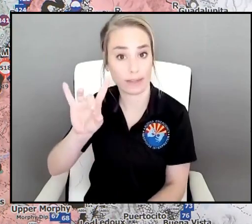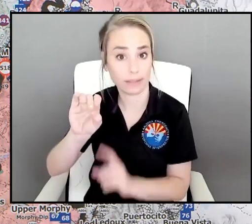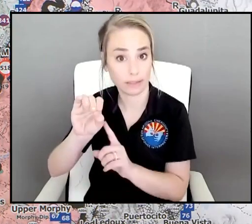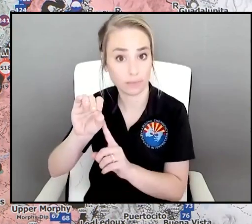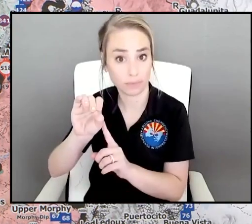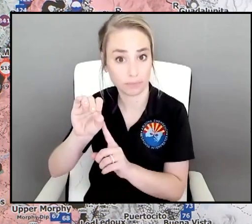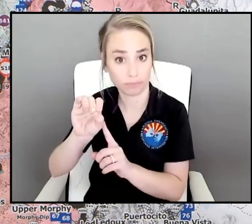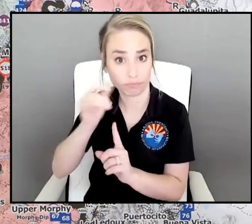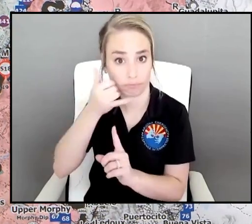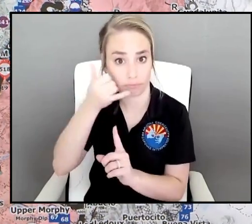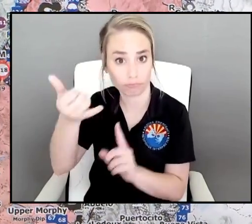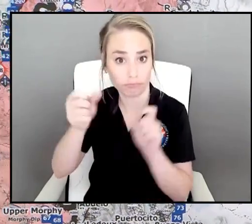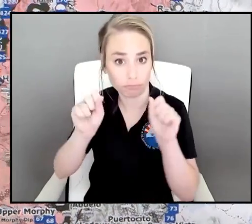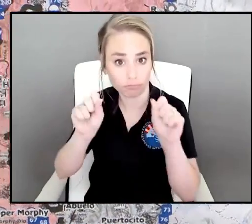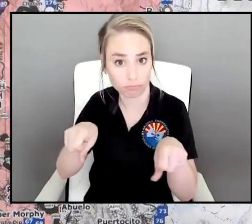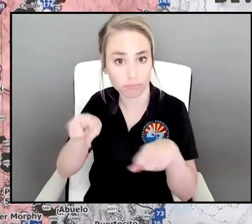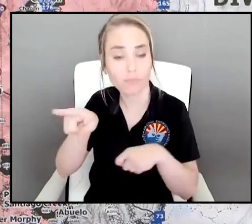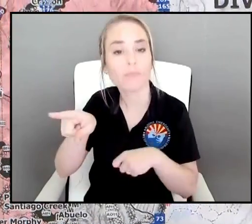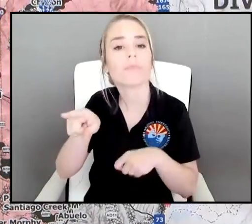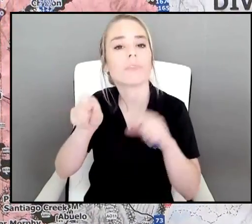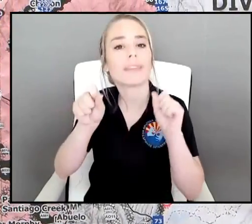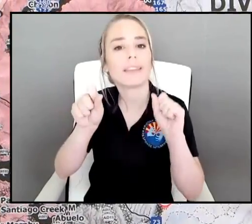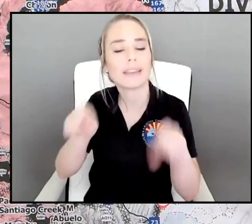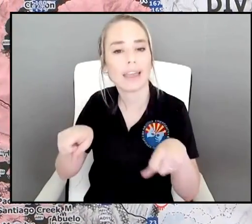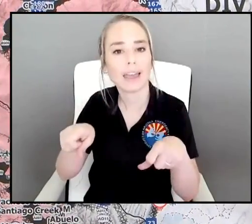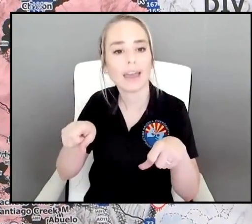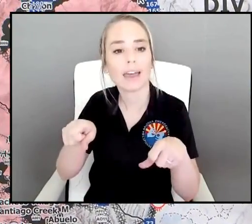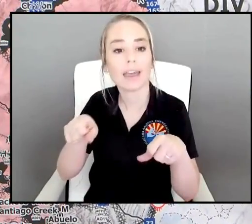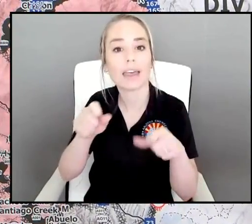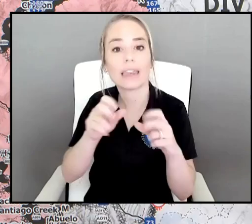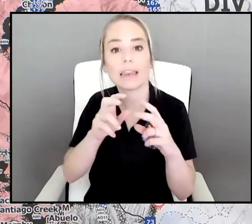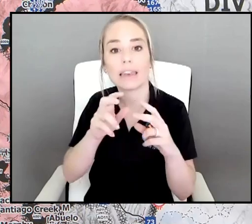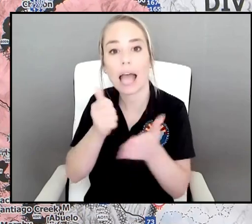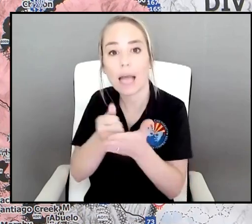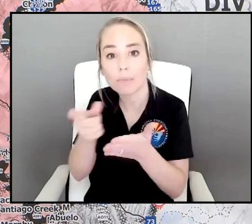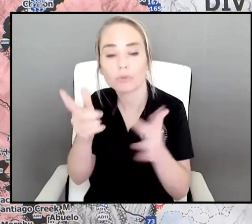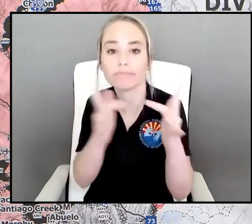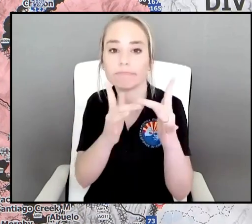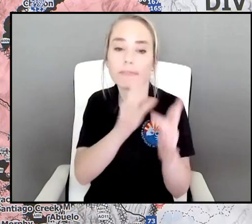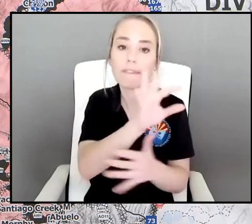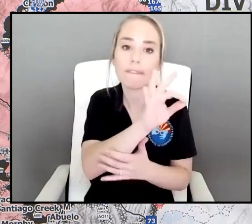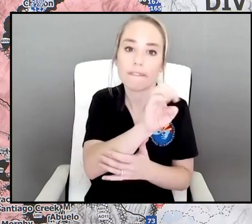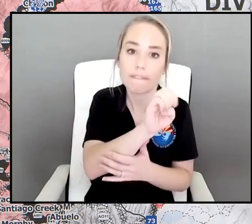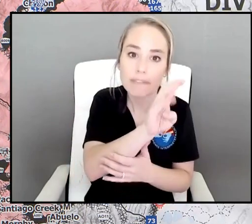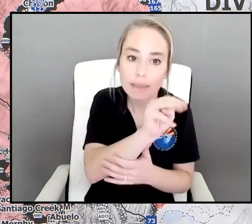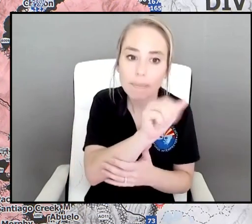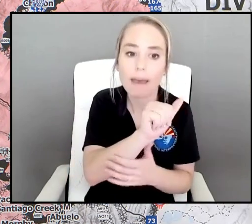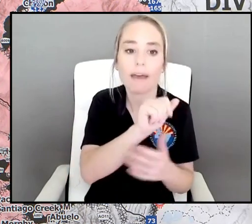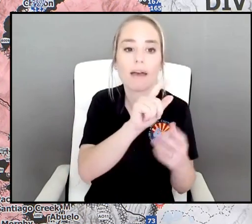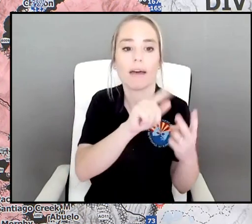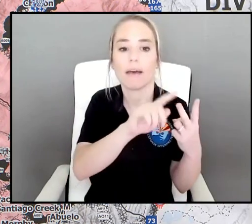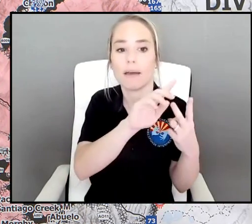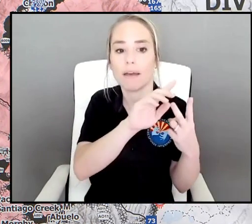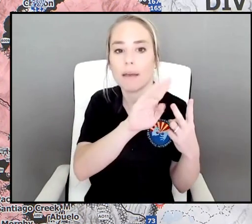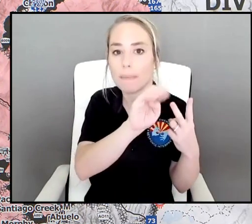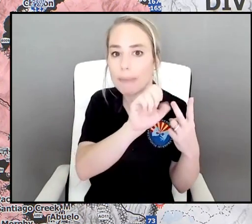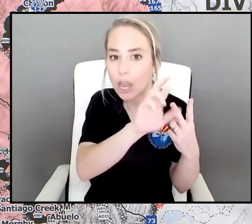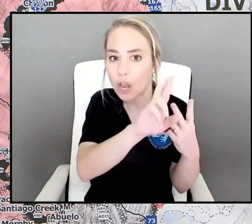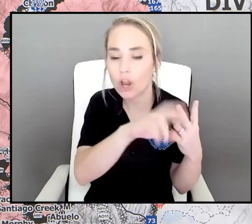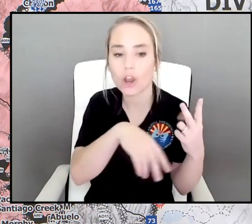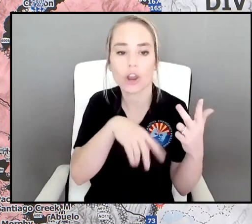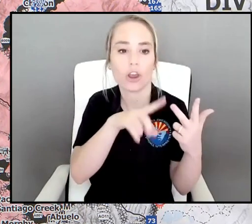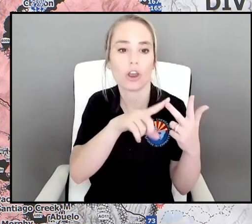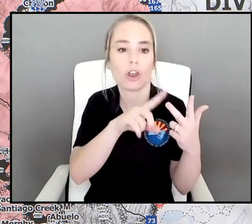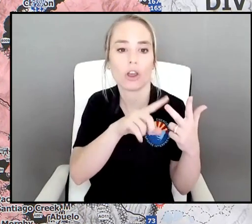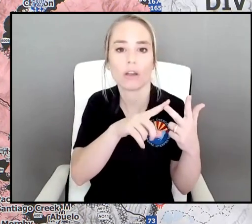1-800-432-2080, and they will be able to contact either FEMA or BEAR, or they'll contact the county